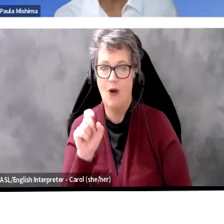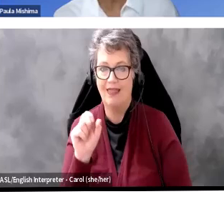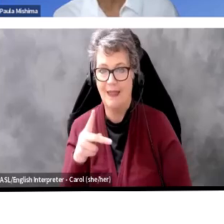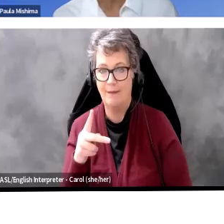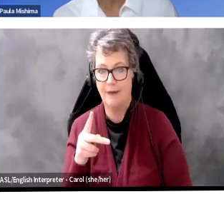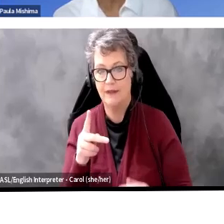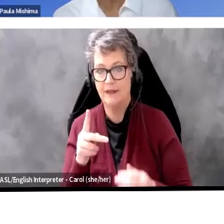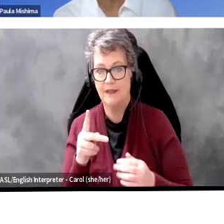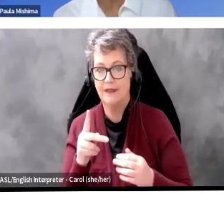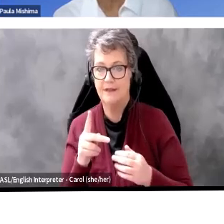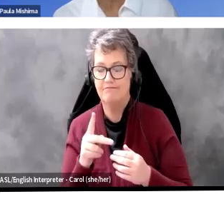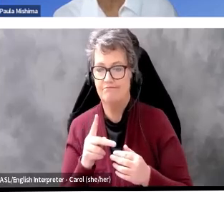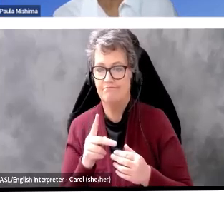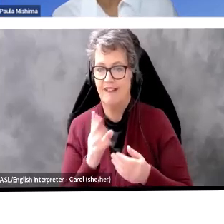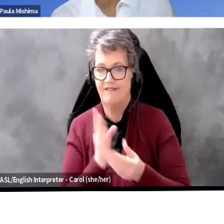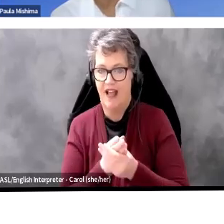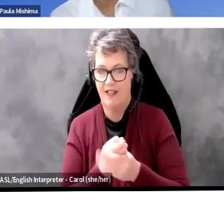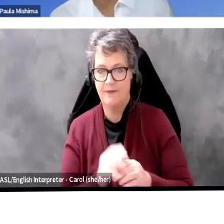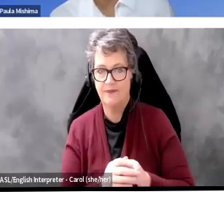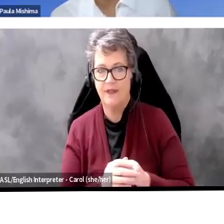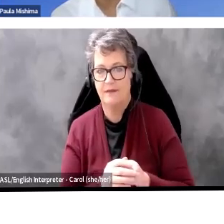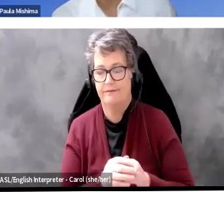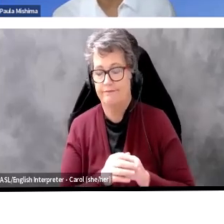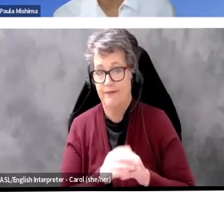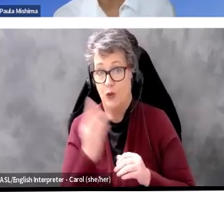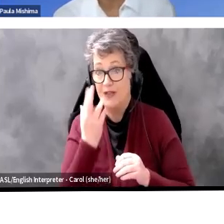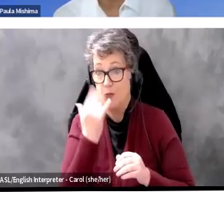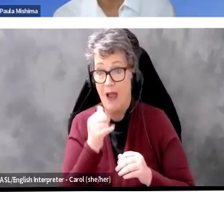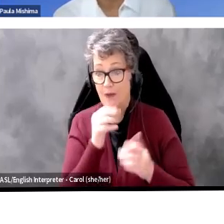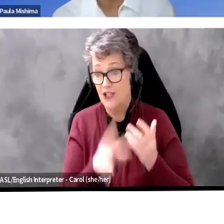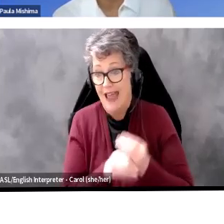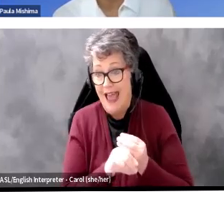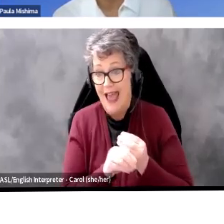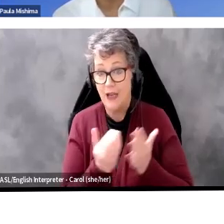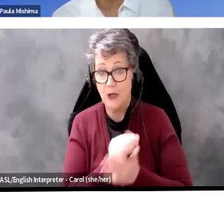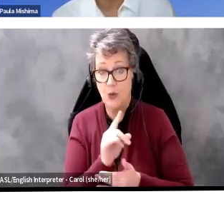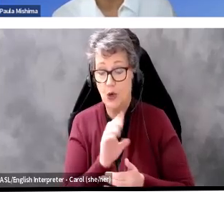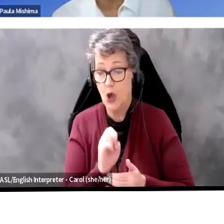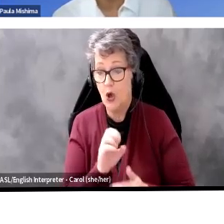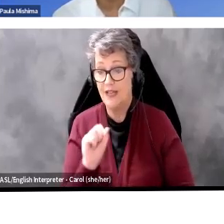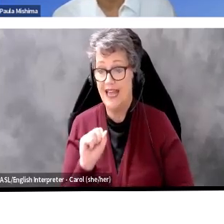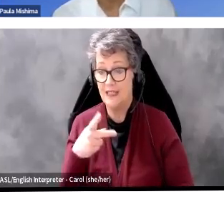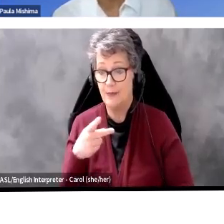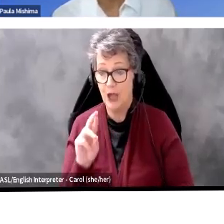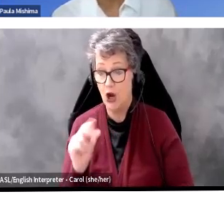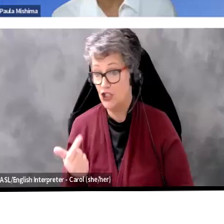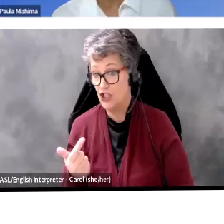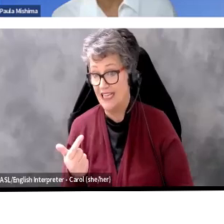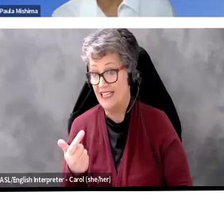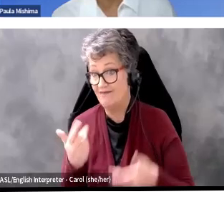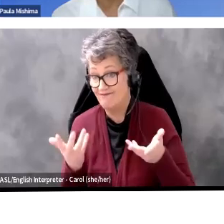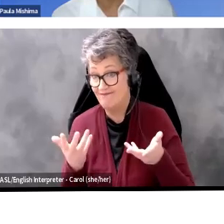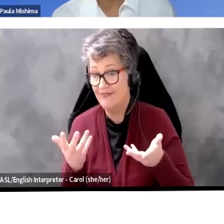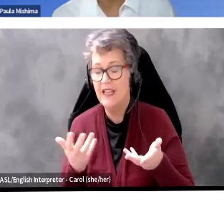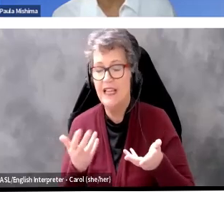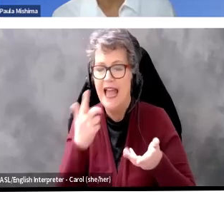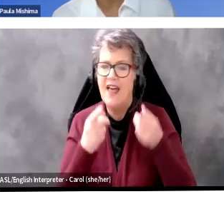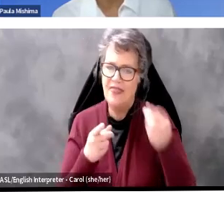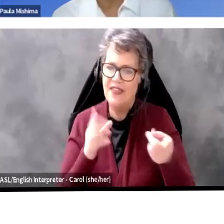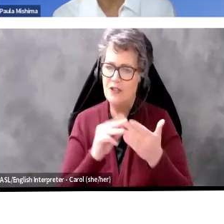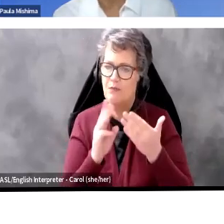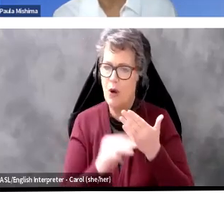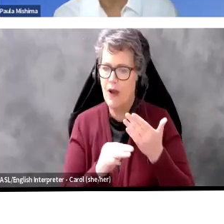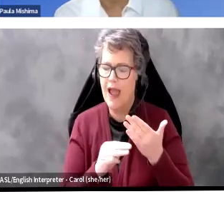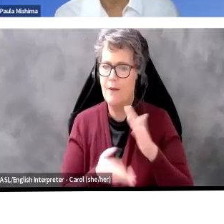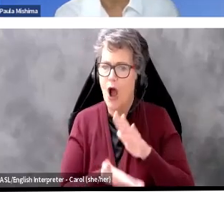reason why we did not just add a new program code to the SPRG is because this program